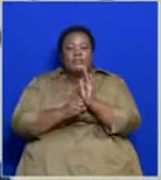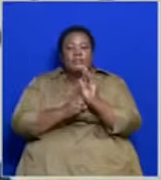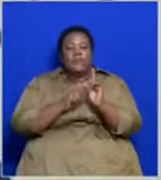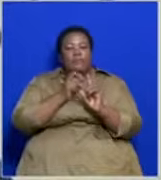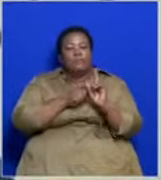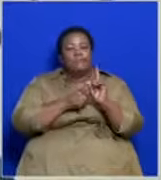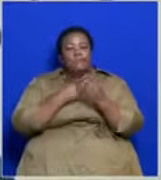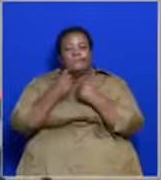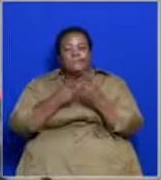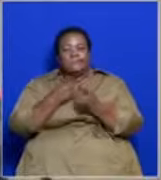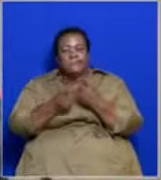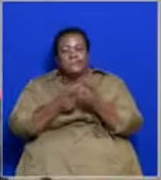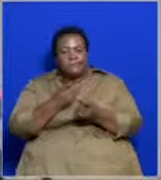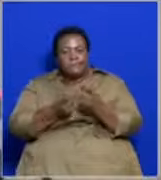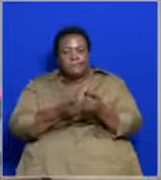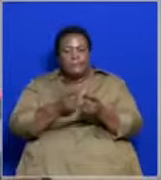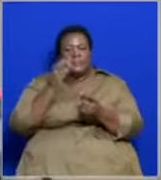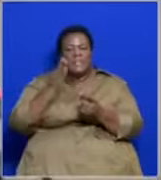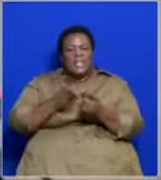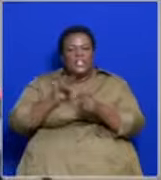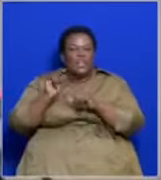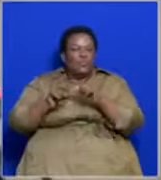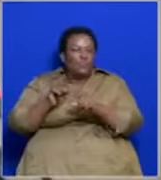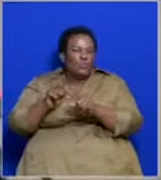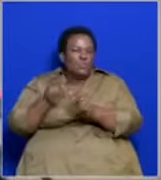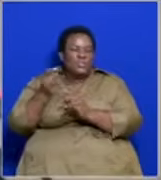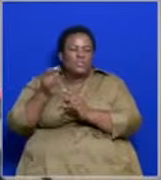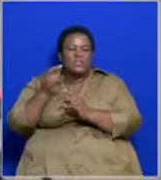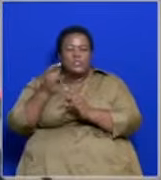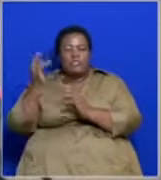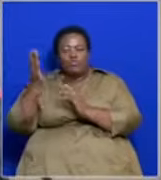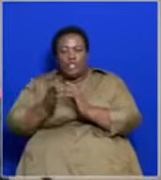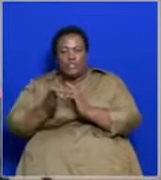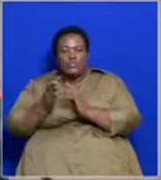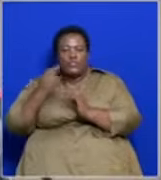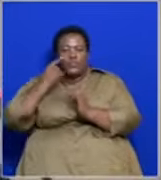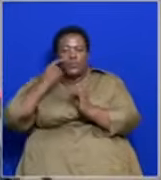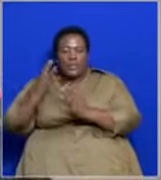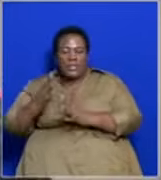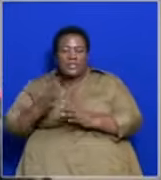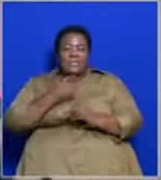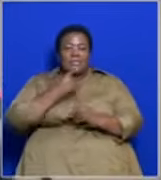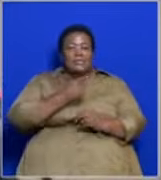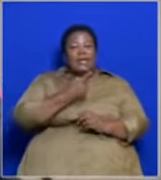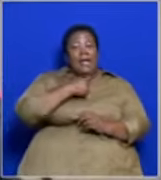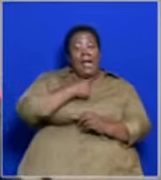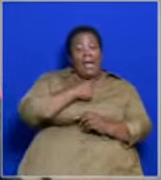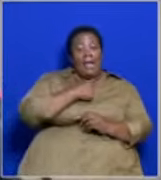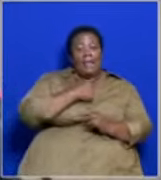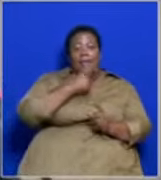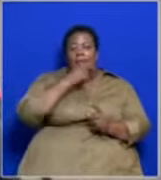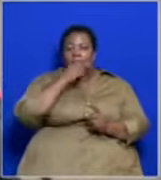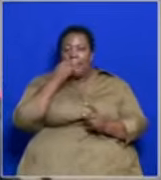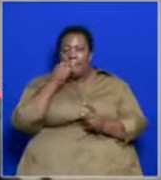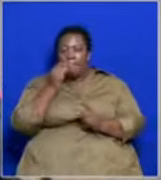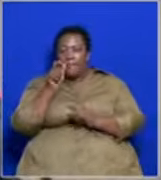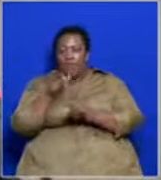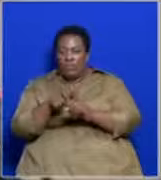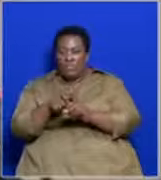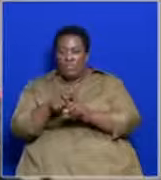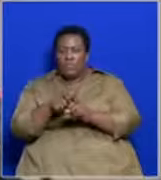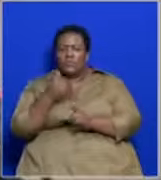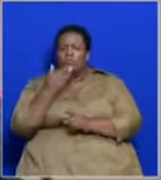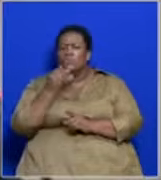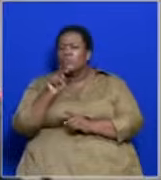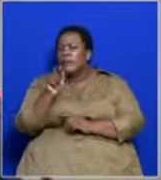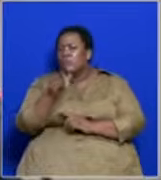Complainant/accused/witness. Do you see that? Yes. Then it starts and say I and states a name. Who is that person who